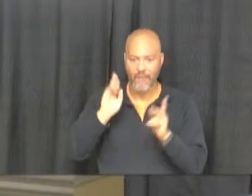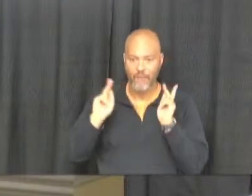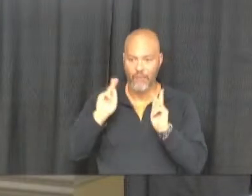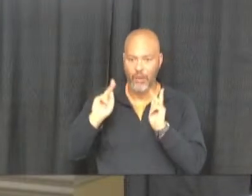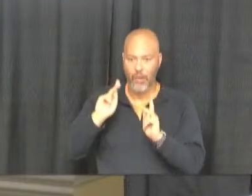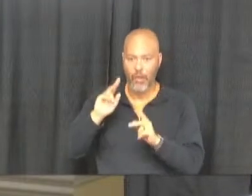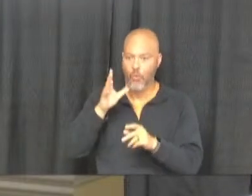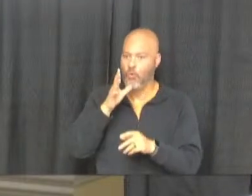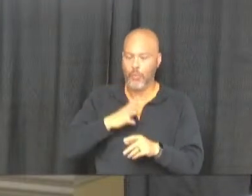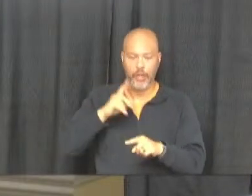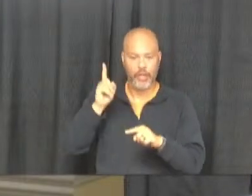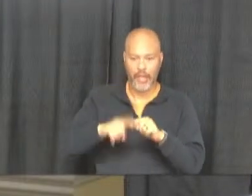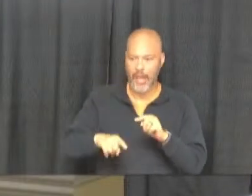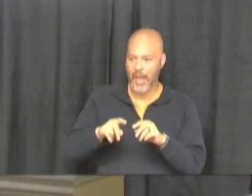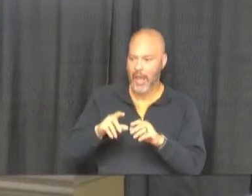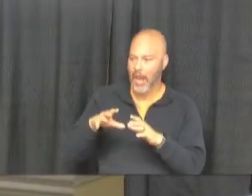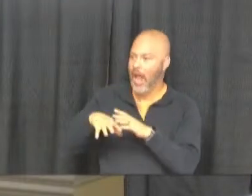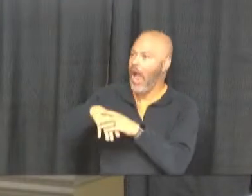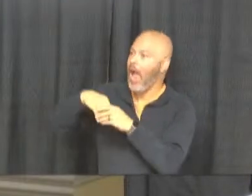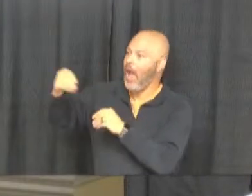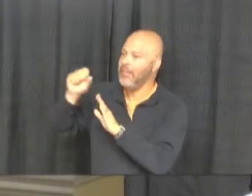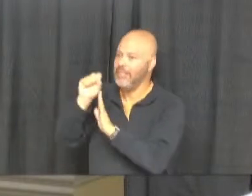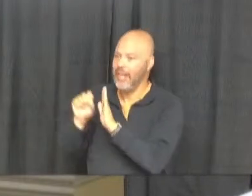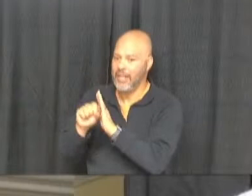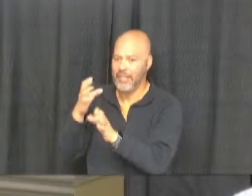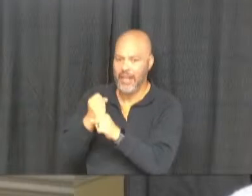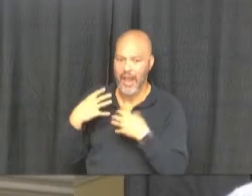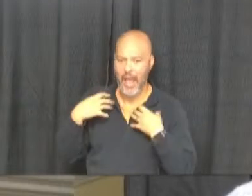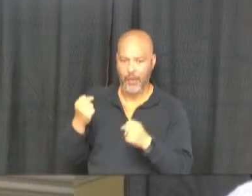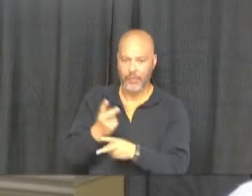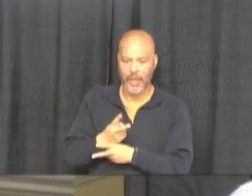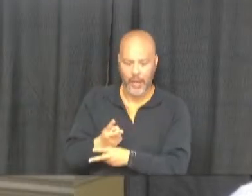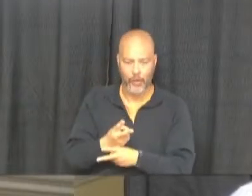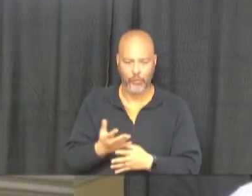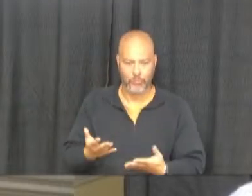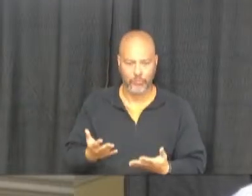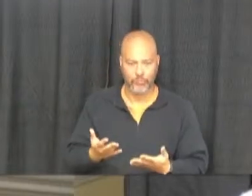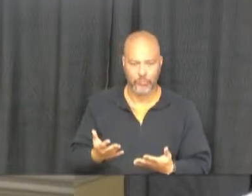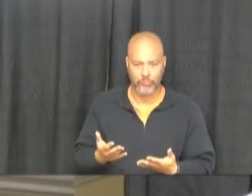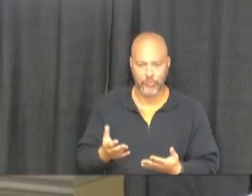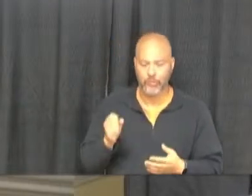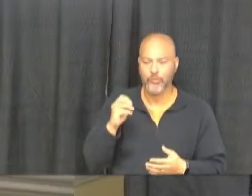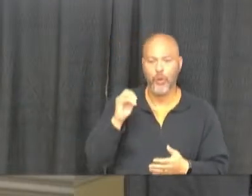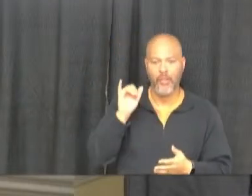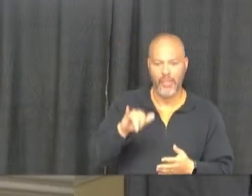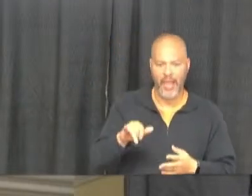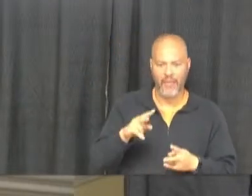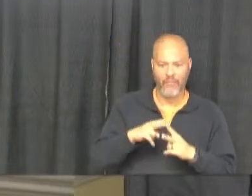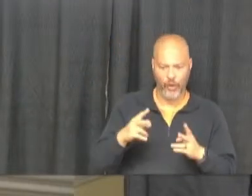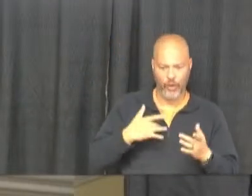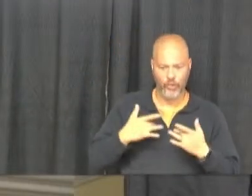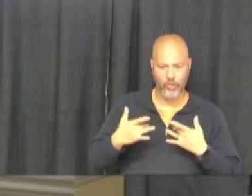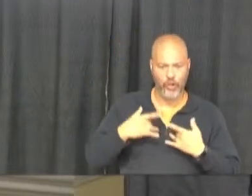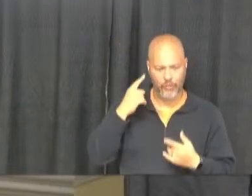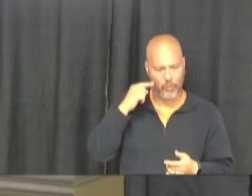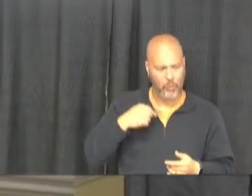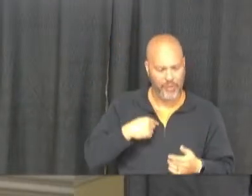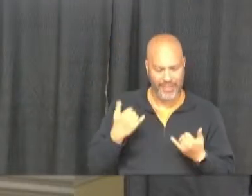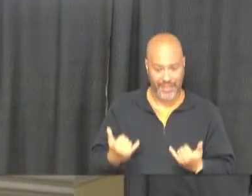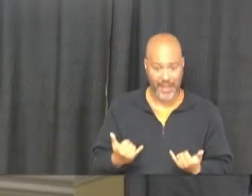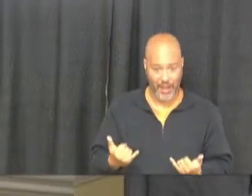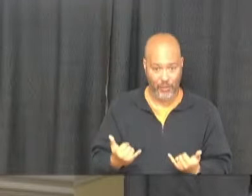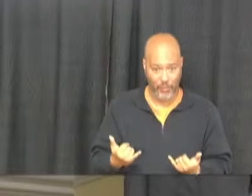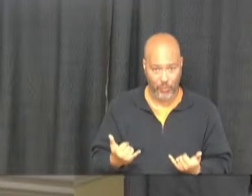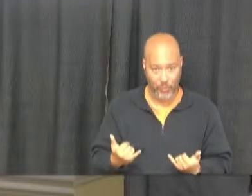voted that women could not travel across state lines to obtain health care. So that's very concerning for me right